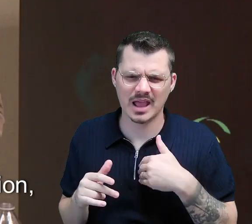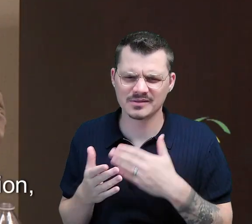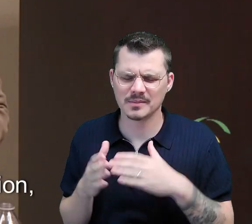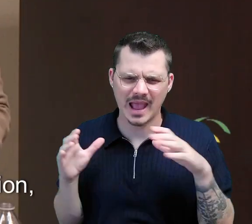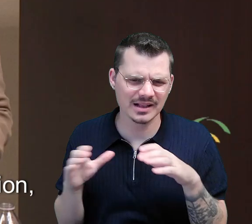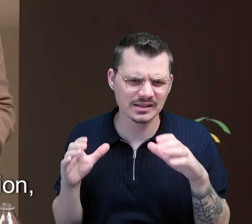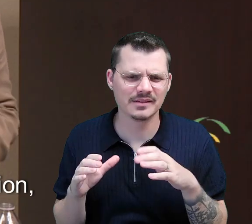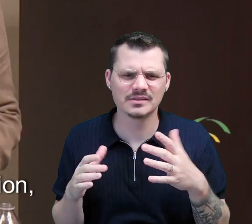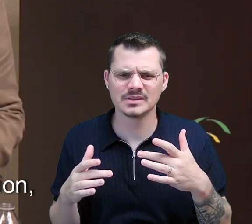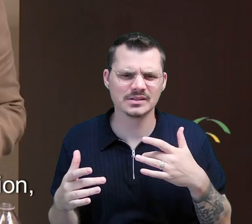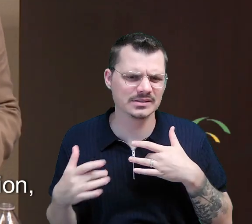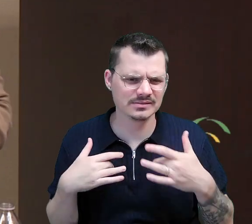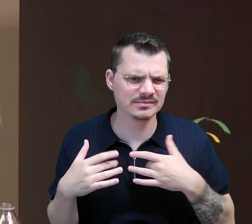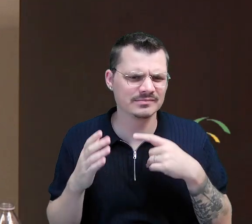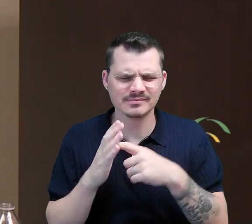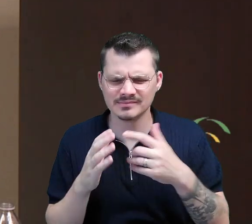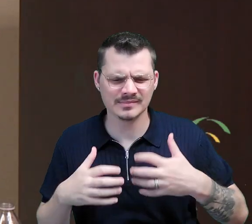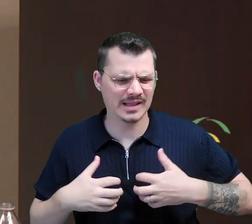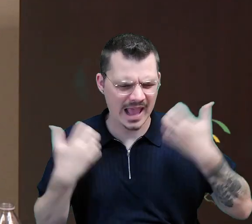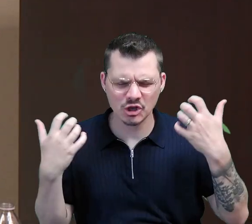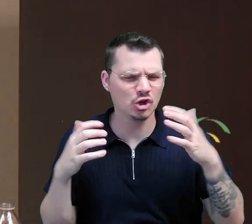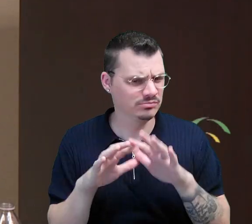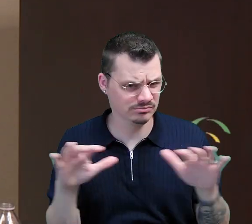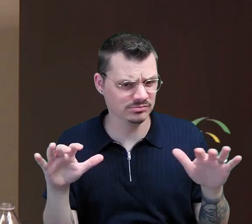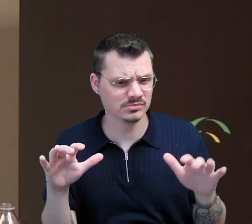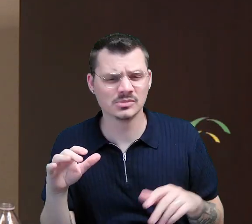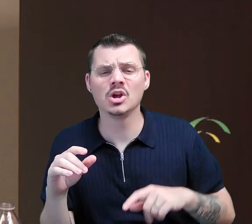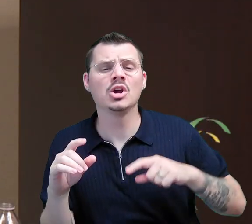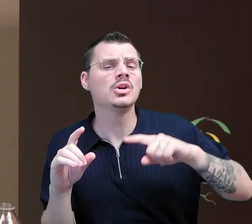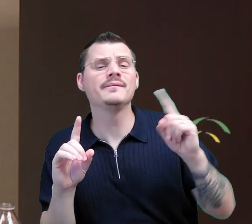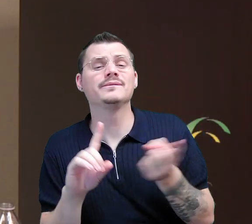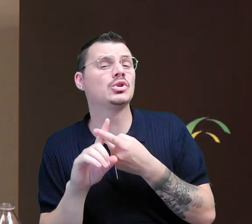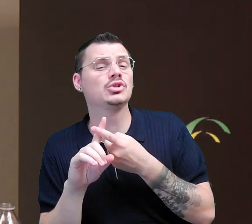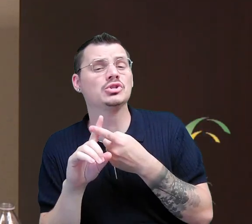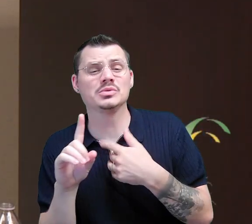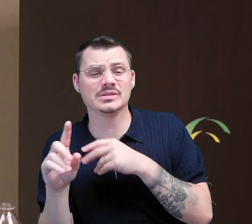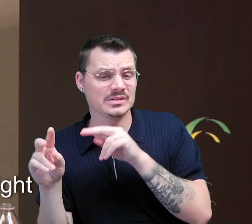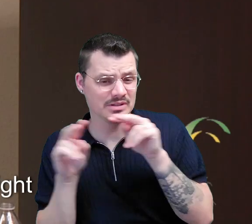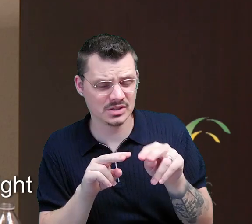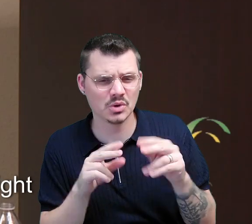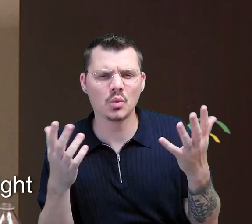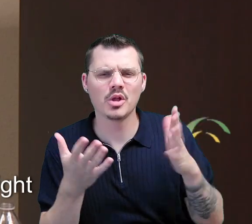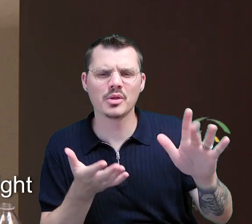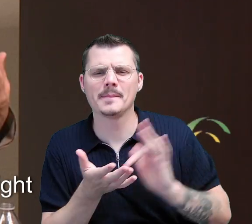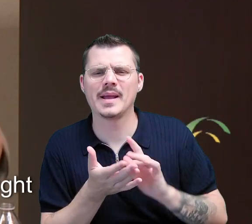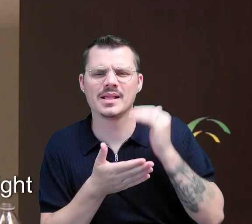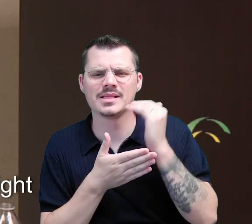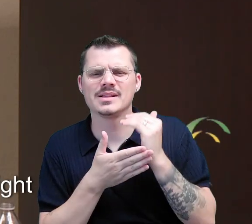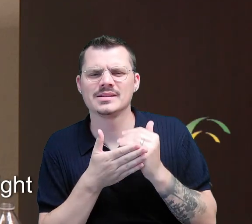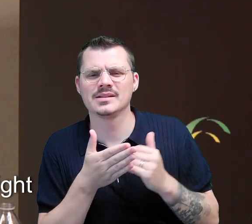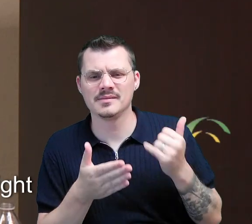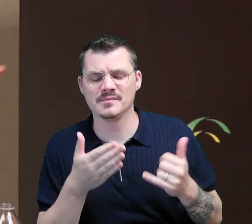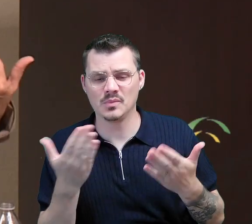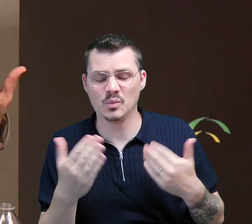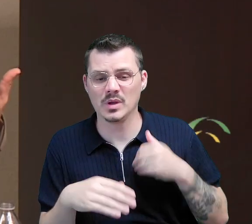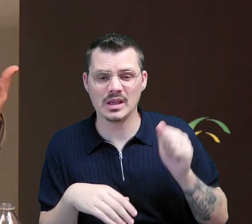of concern or a symptom of aggression, anger, mania, what have you, first stop is what's on their med list